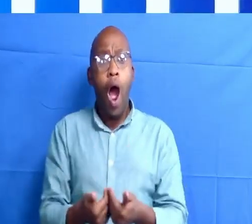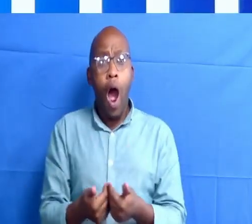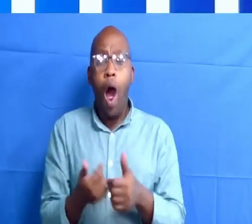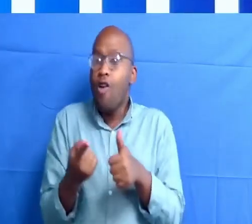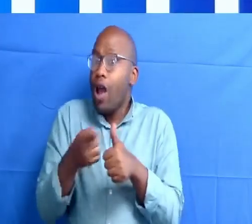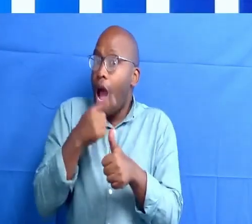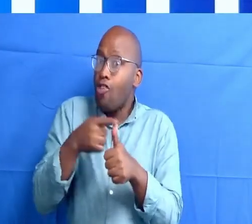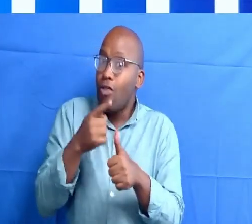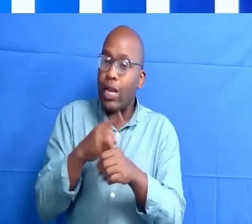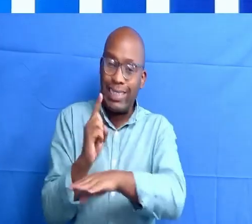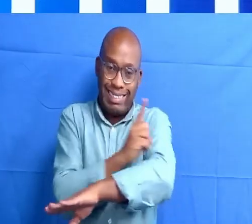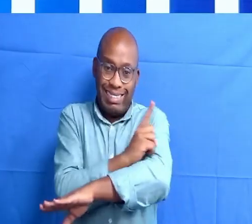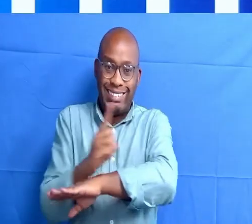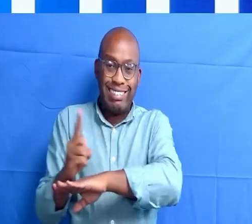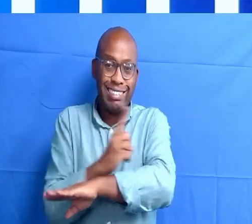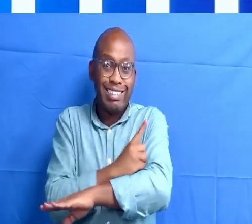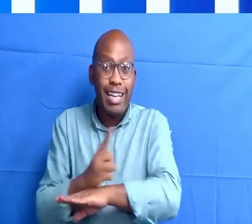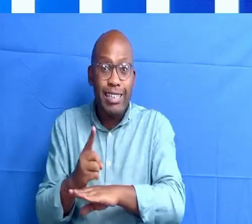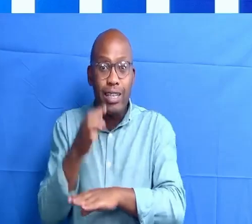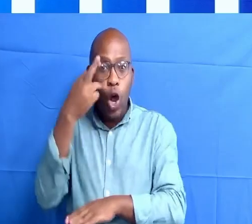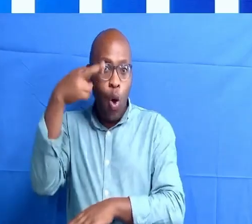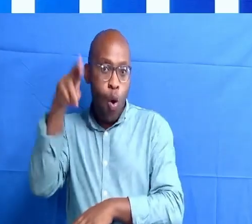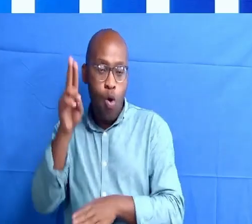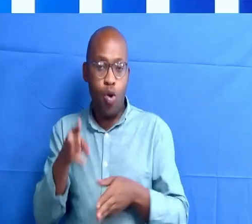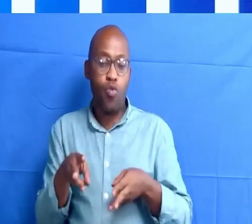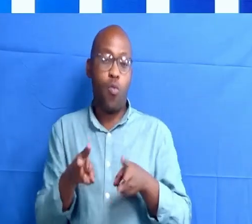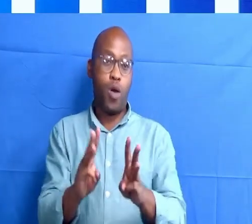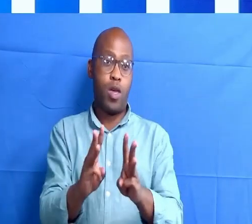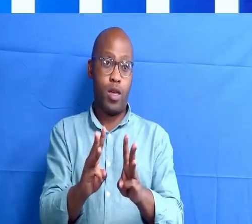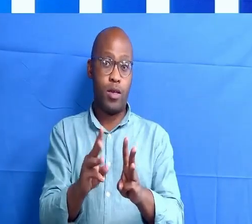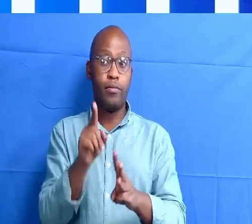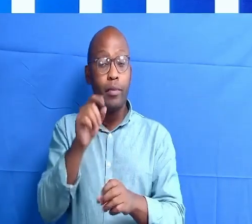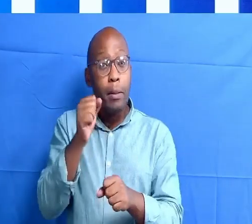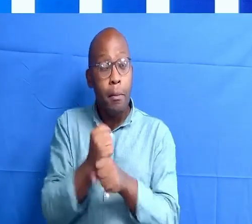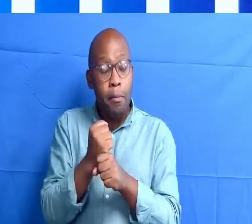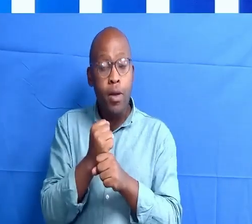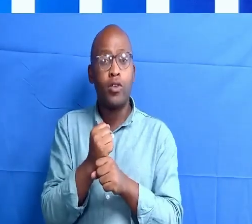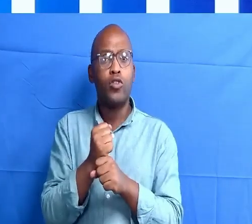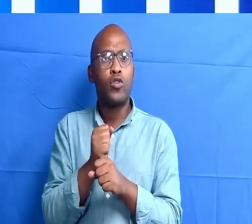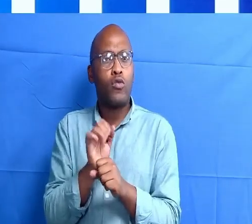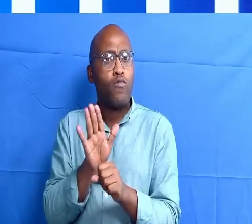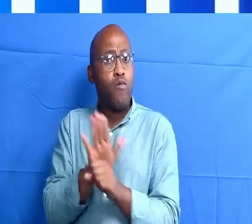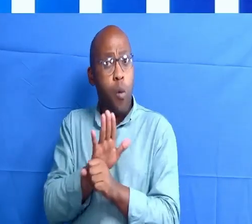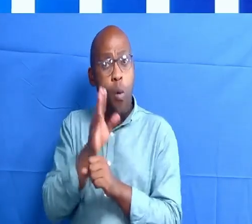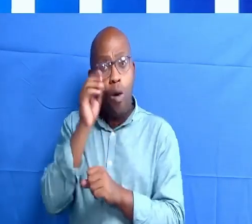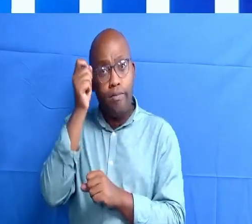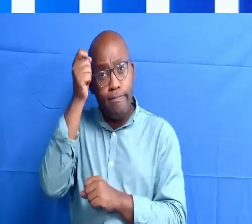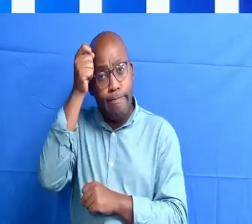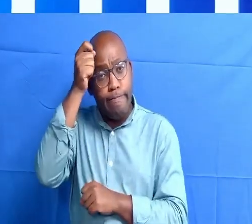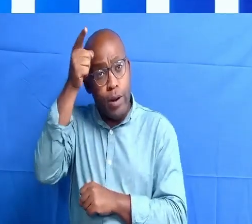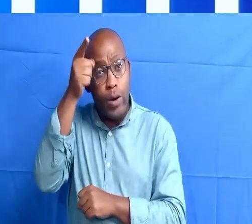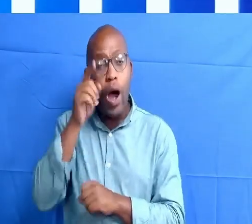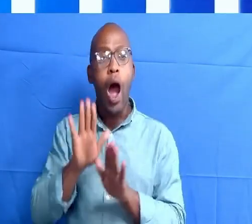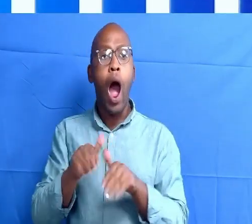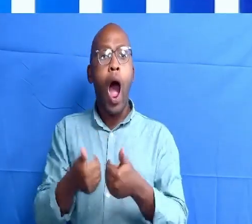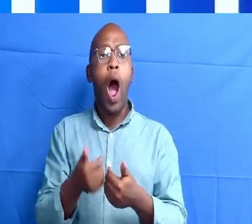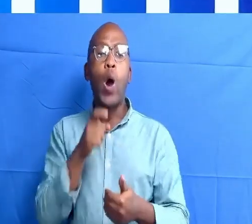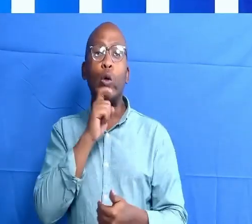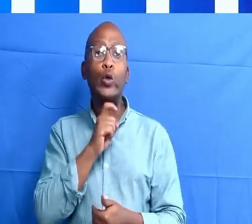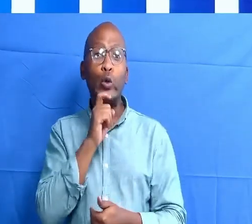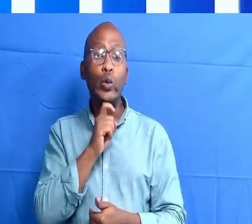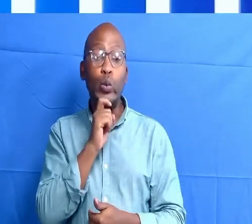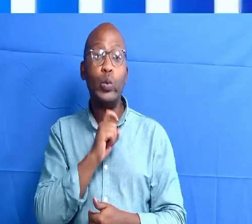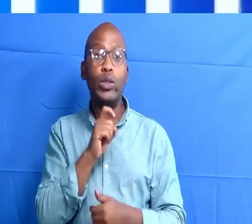required distance correctly. And then they've got no fully understanding the advantage and disadvantage of using the bar scale or